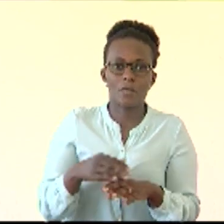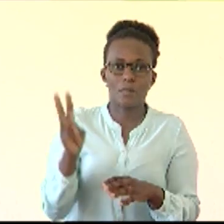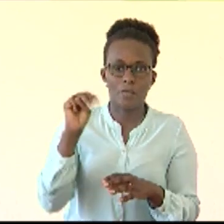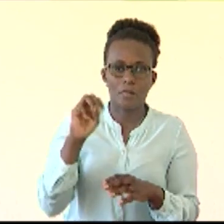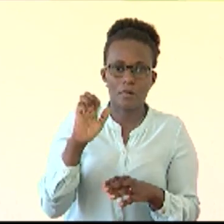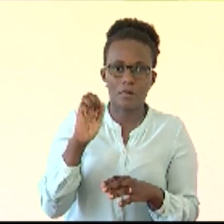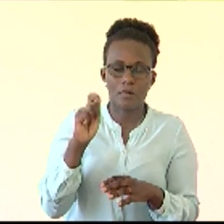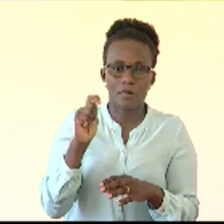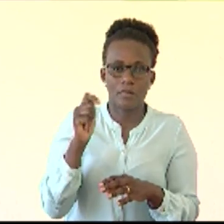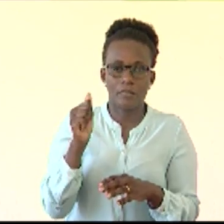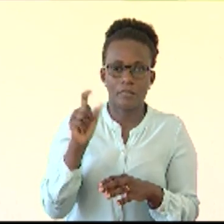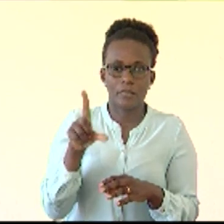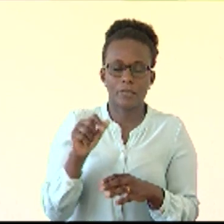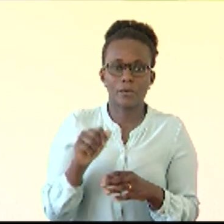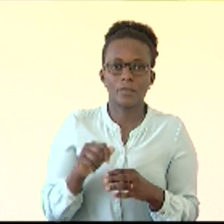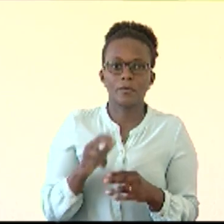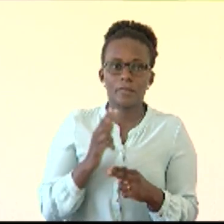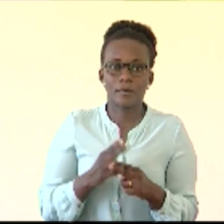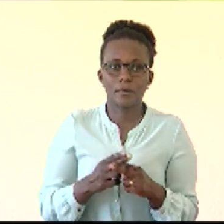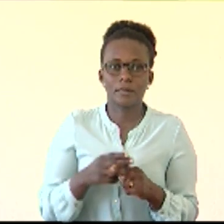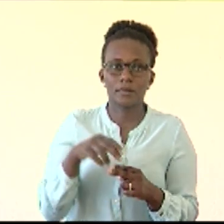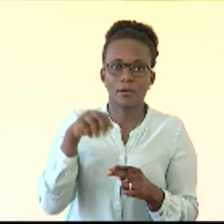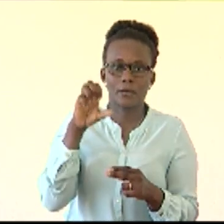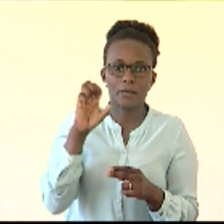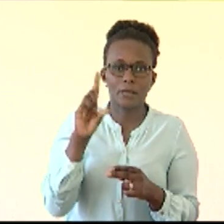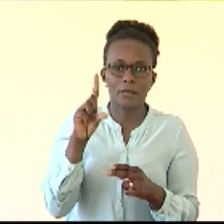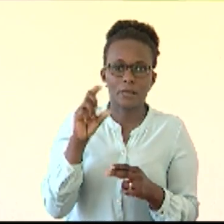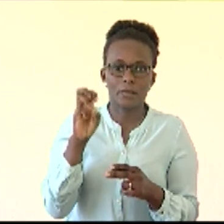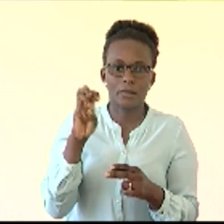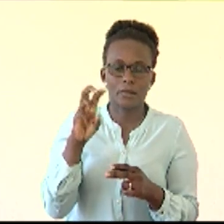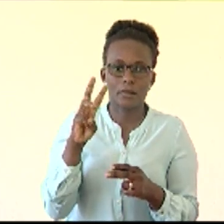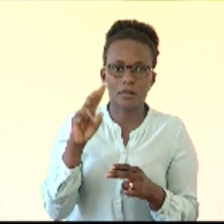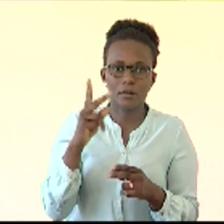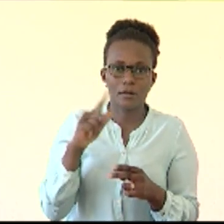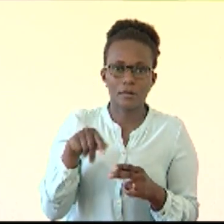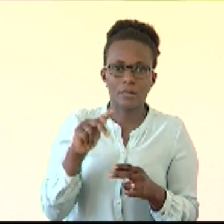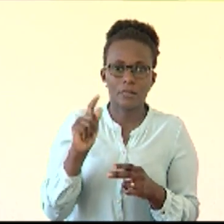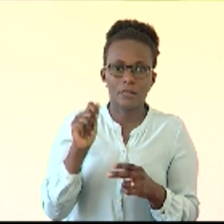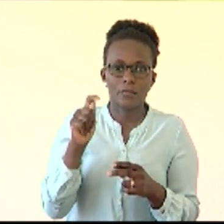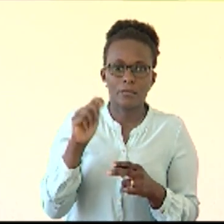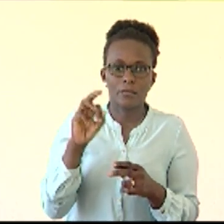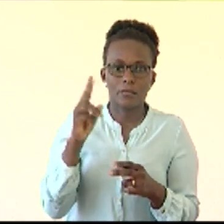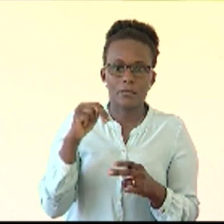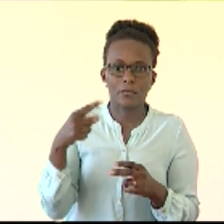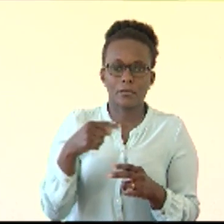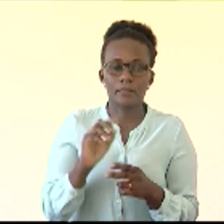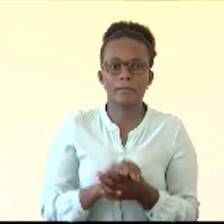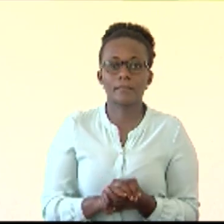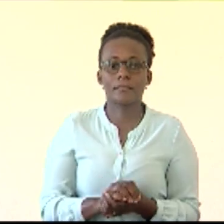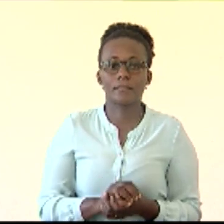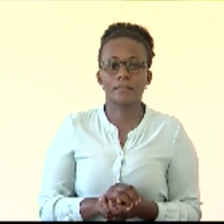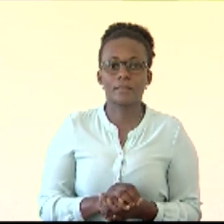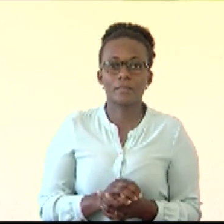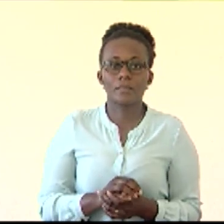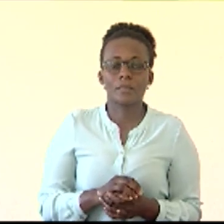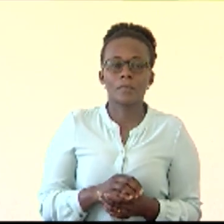need some concepts that you need to carry, and this is very important. Dear students, please take note of this. So